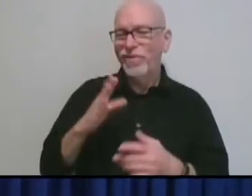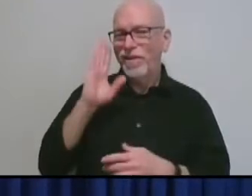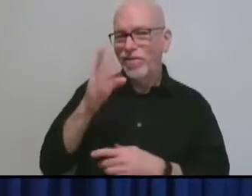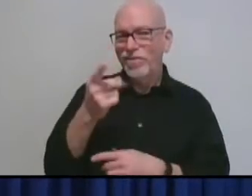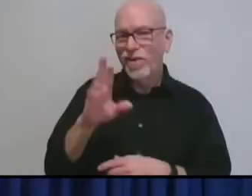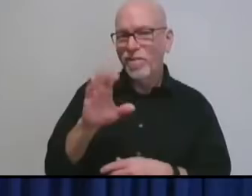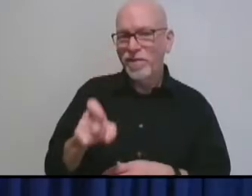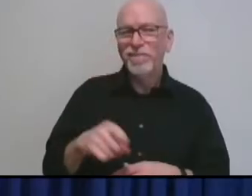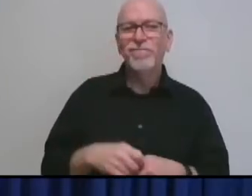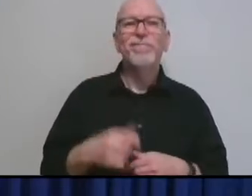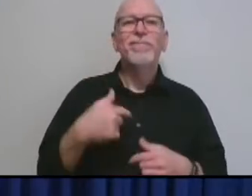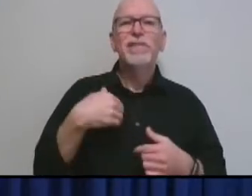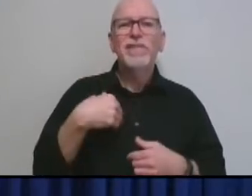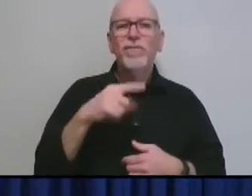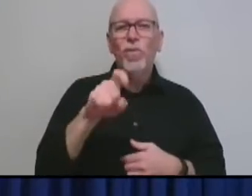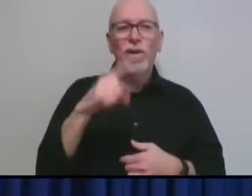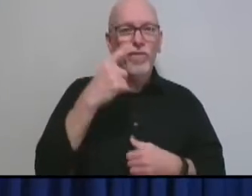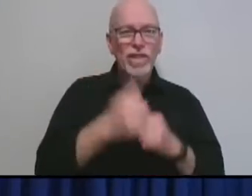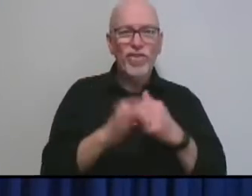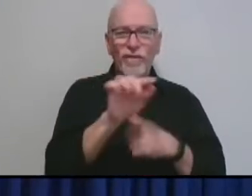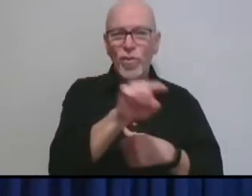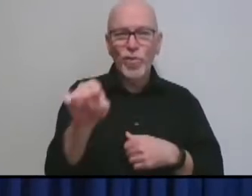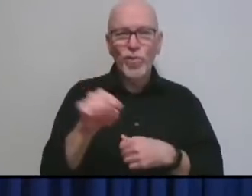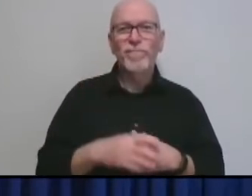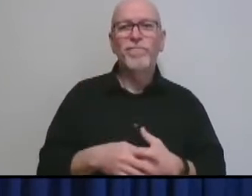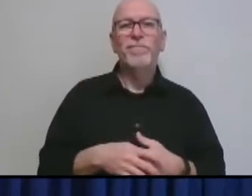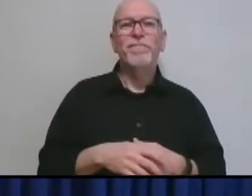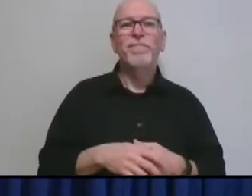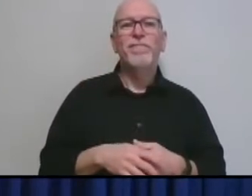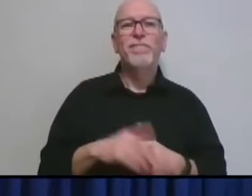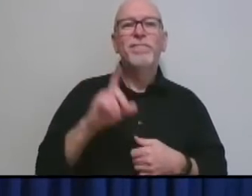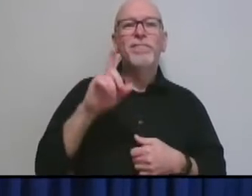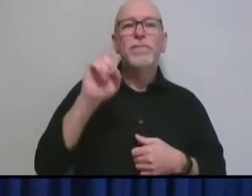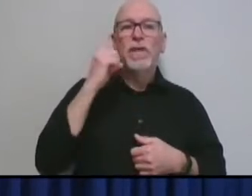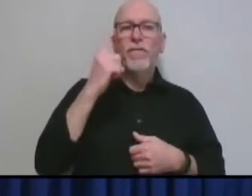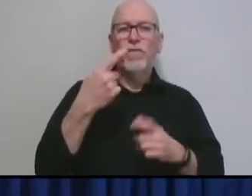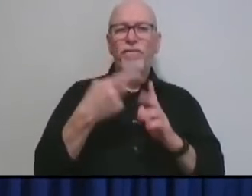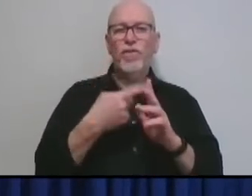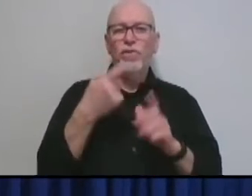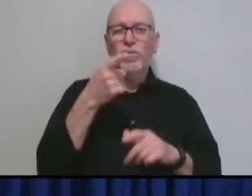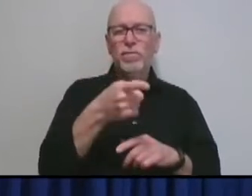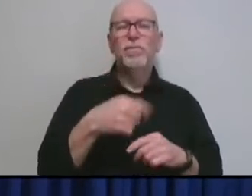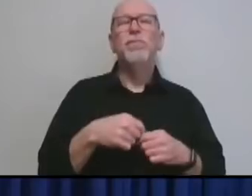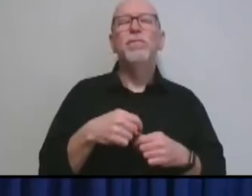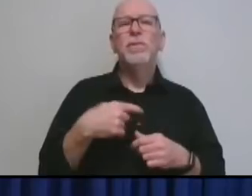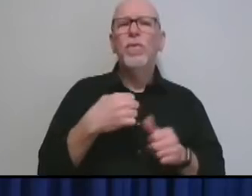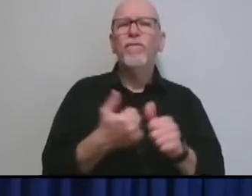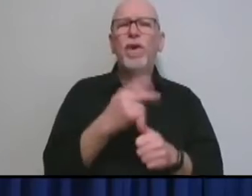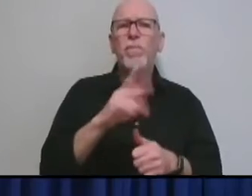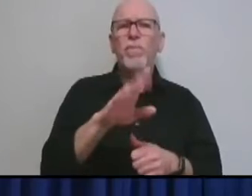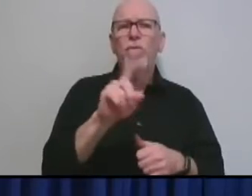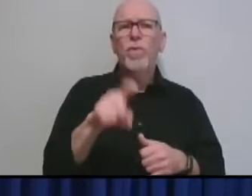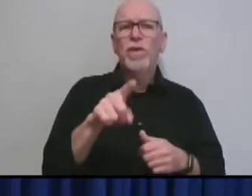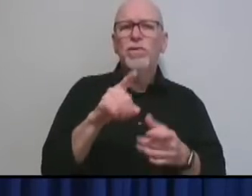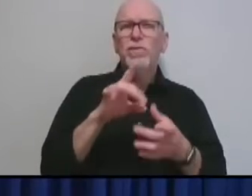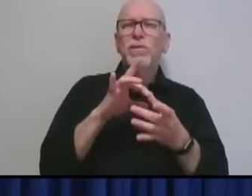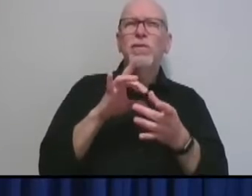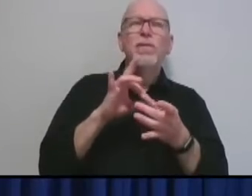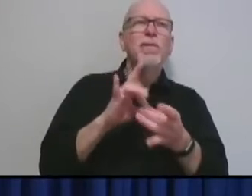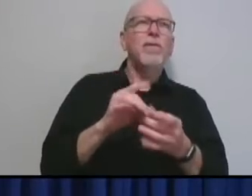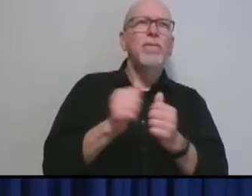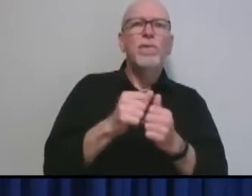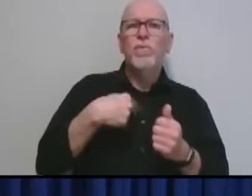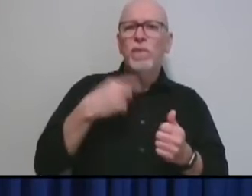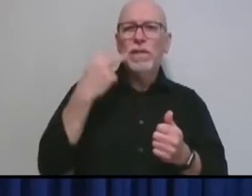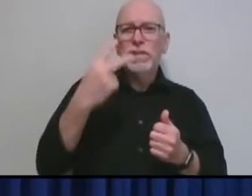Box. I think I have a question for each of you. Governor, let me start with you. I wanted to follow up on the question about what we might see in